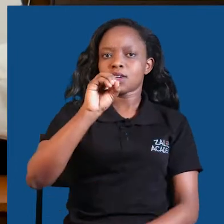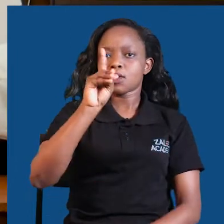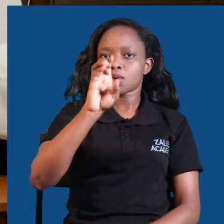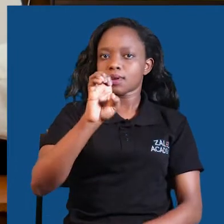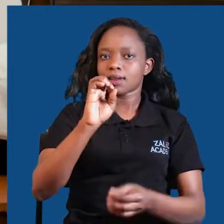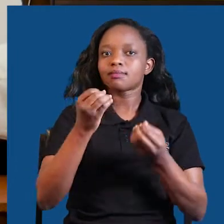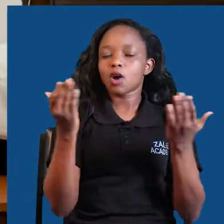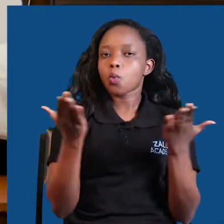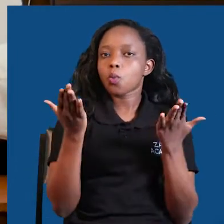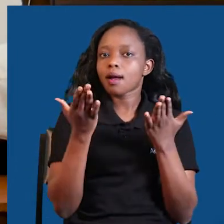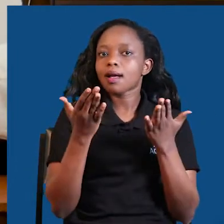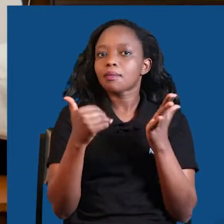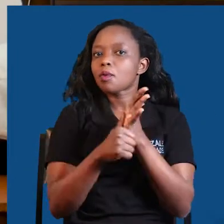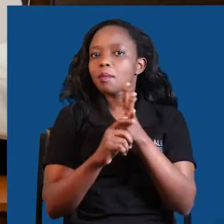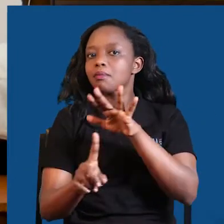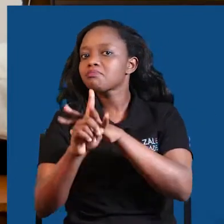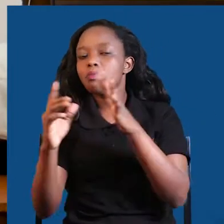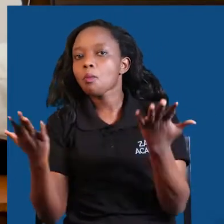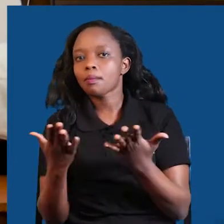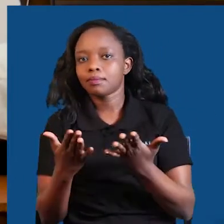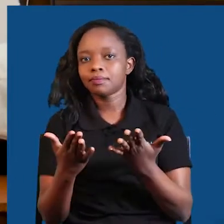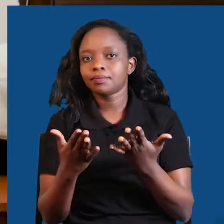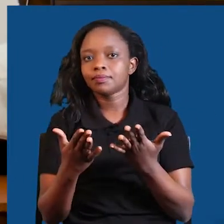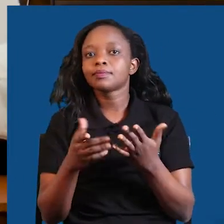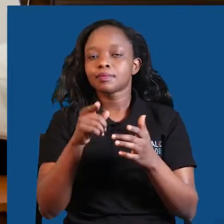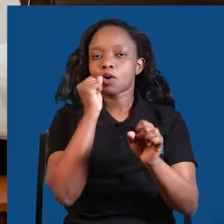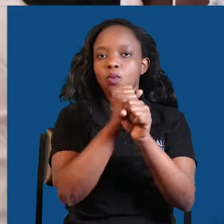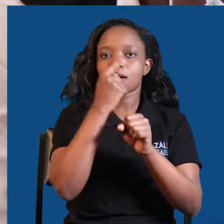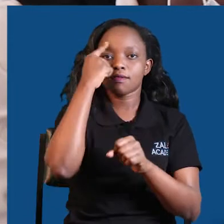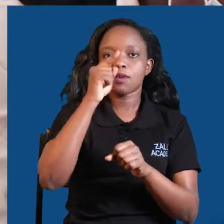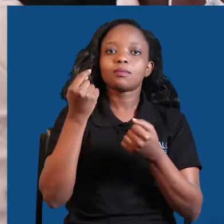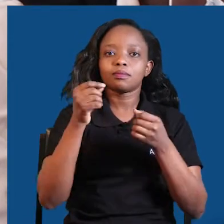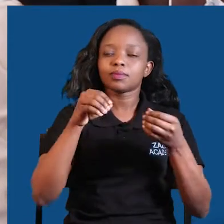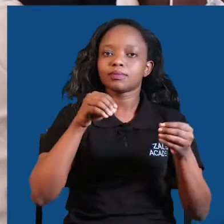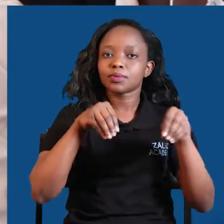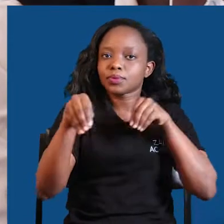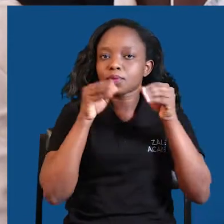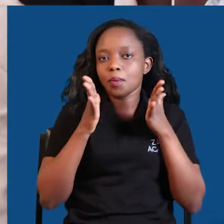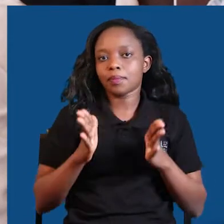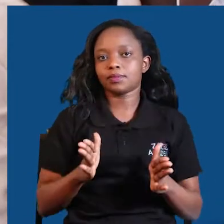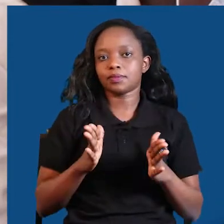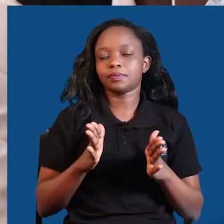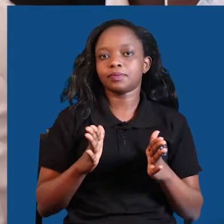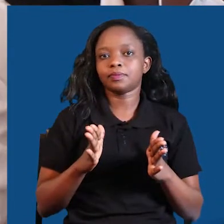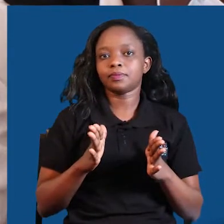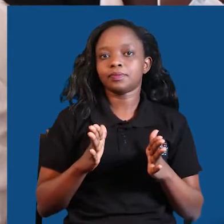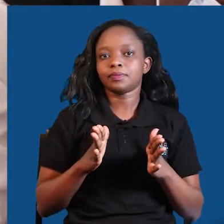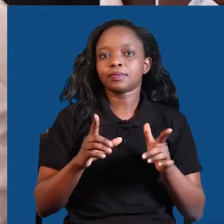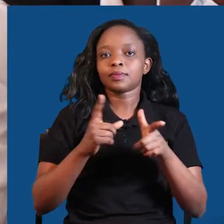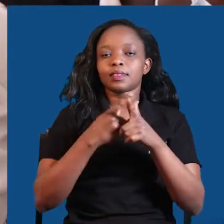code. Unaangalia where are the loopholes, right? That's the work of analysts. Again, we